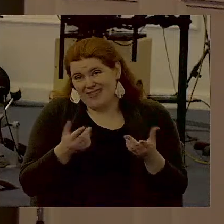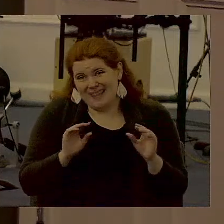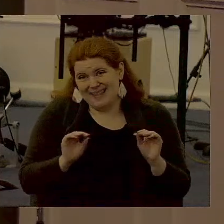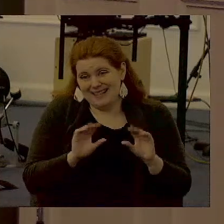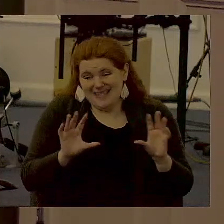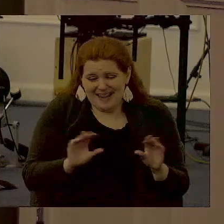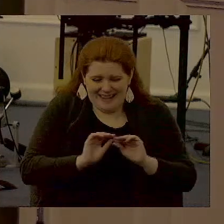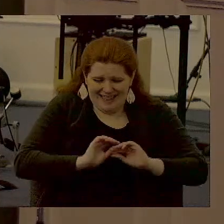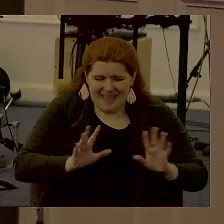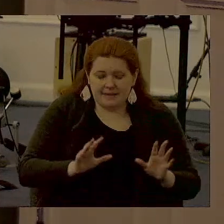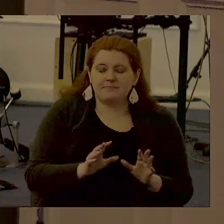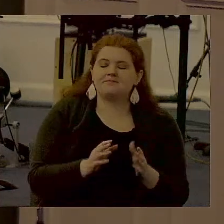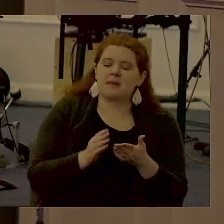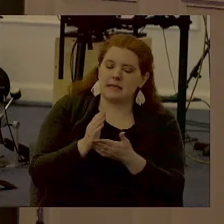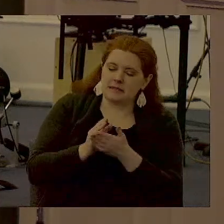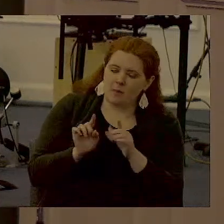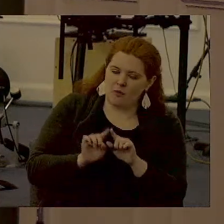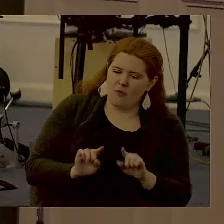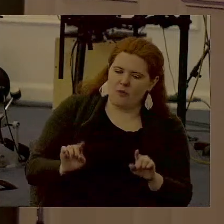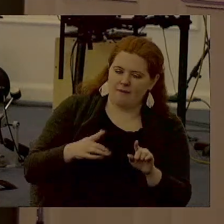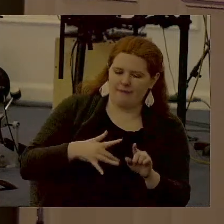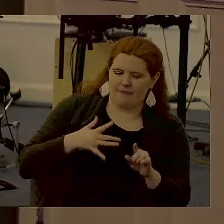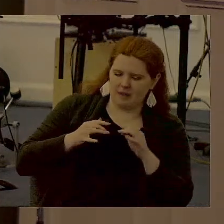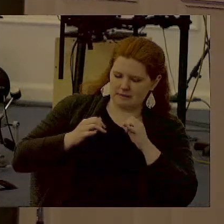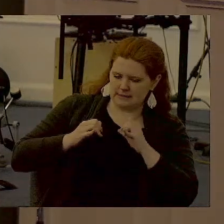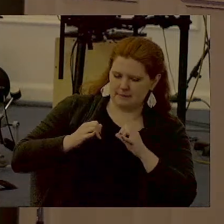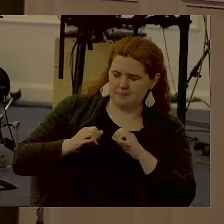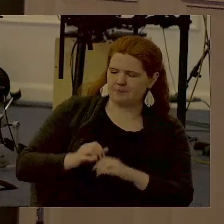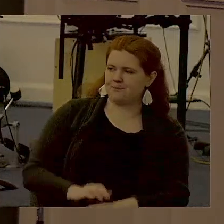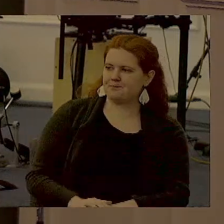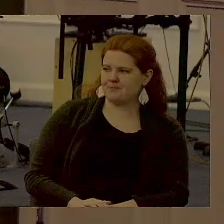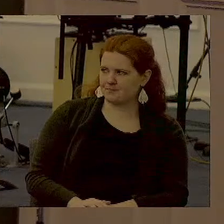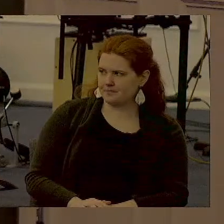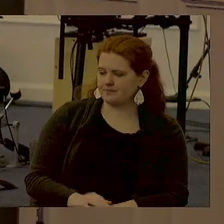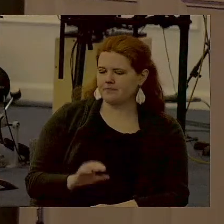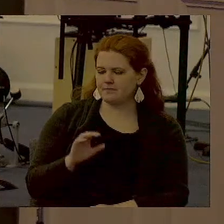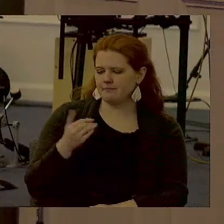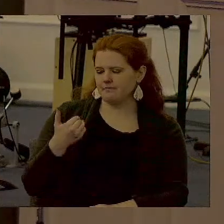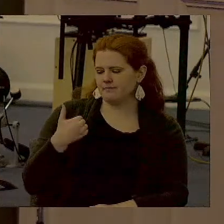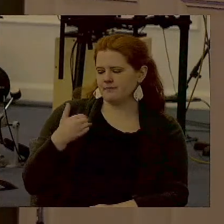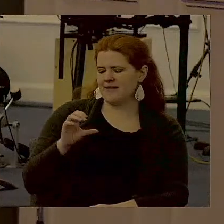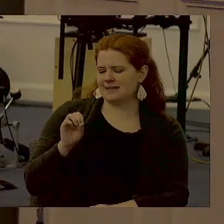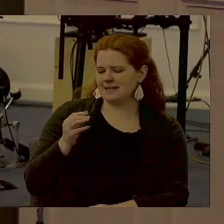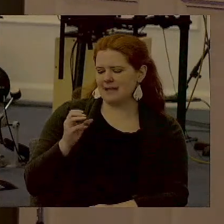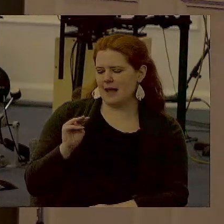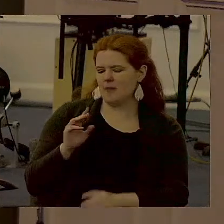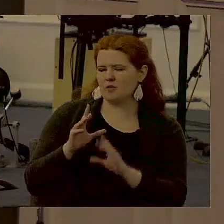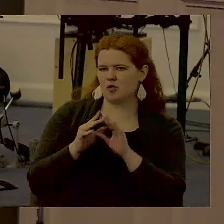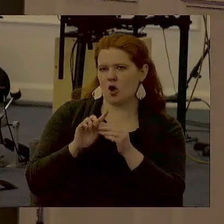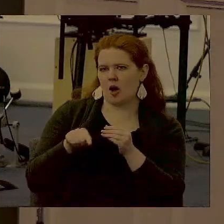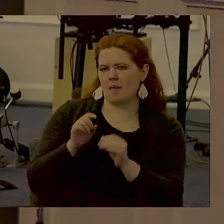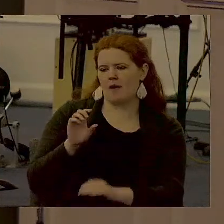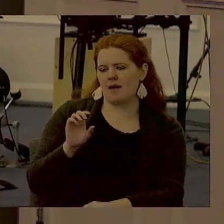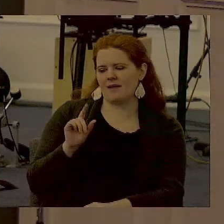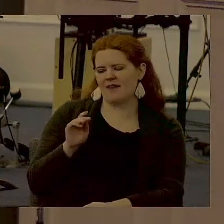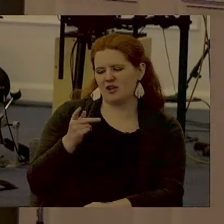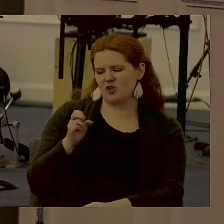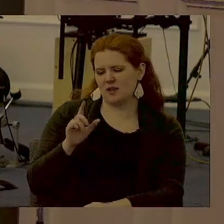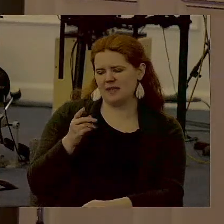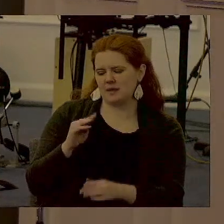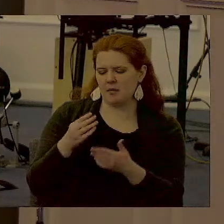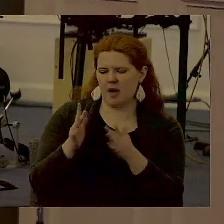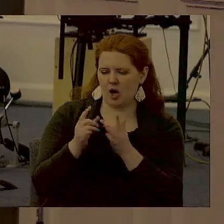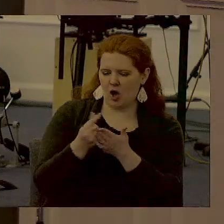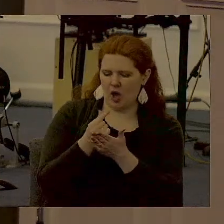And maybe there are some of you that feel that same feeling. Sam is talking about evangelism, and he's talking about sharing the gospel. He's talking about us being the